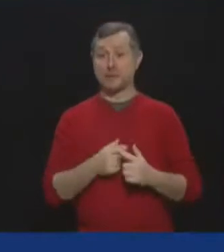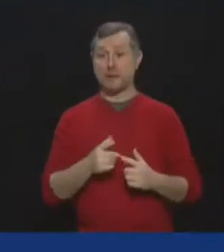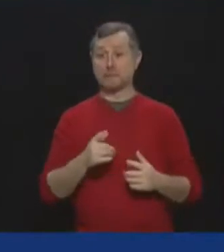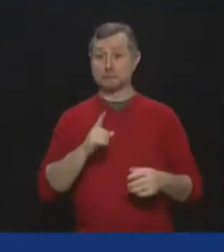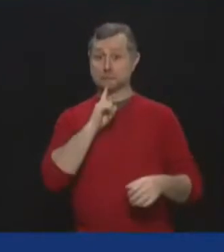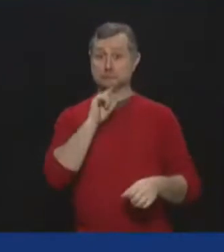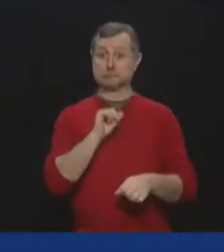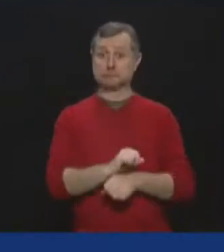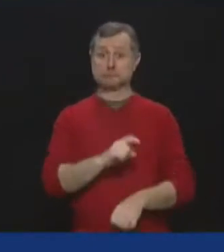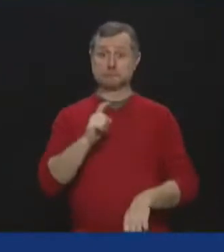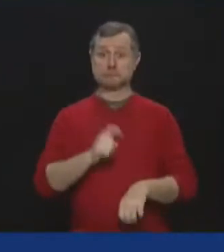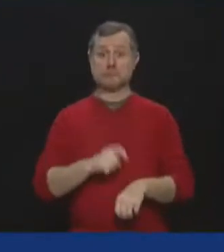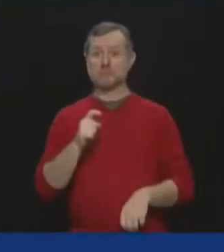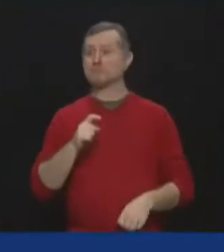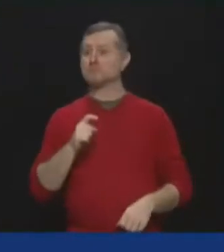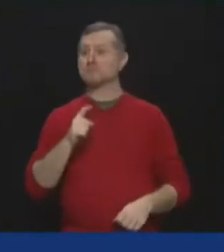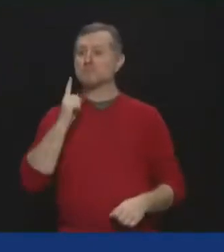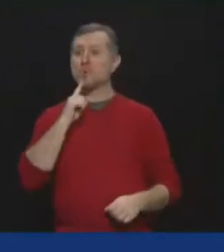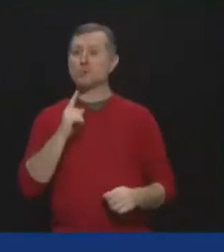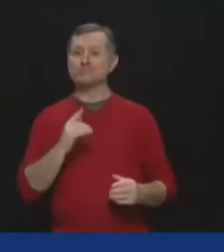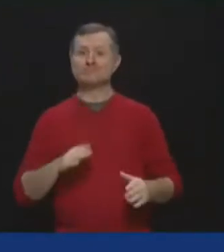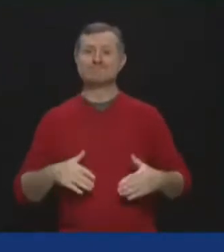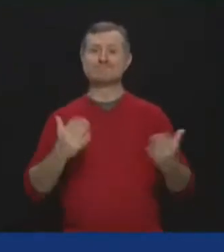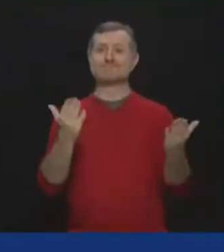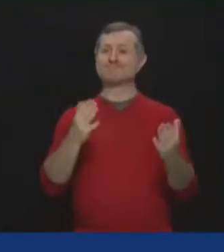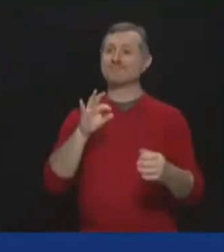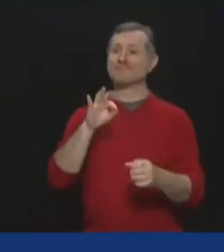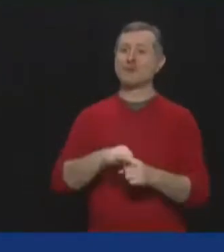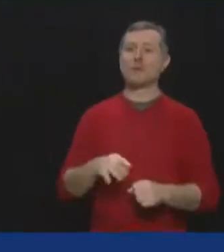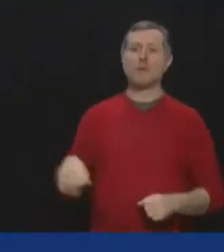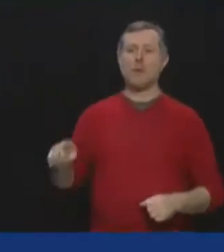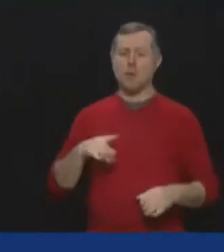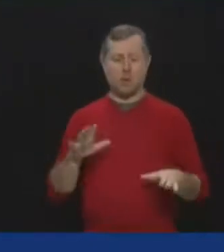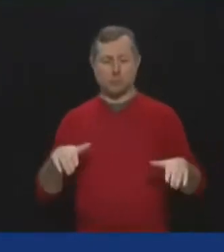they had the opportunity, they did not.